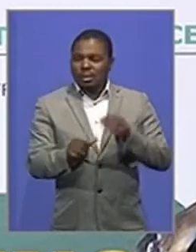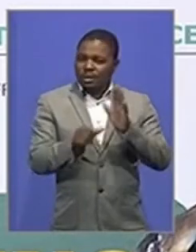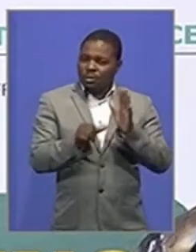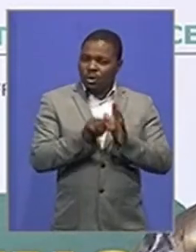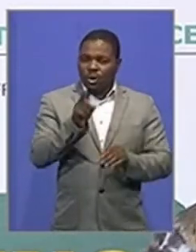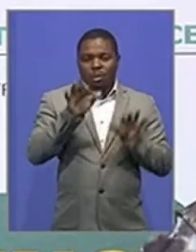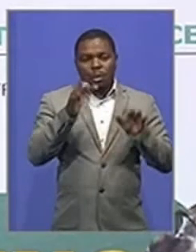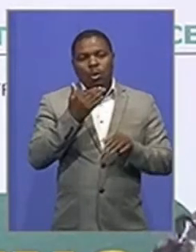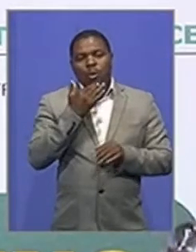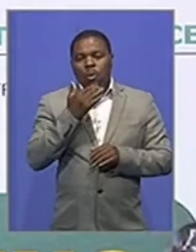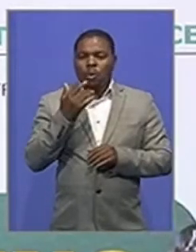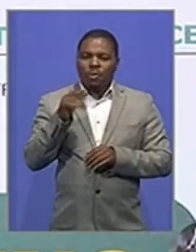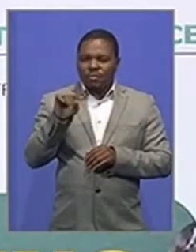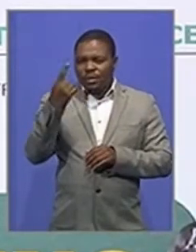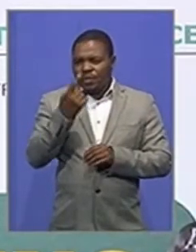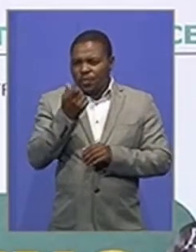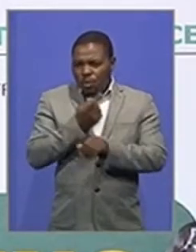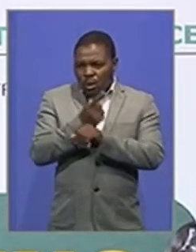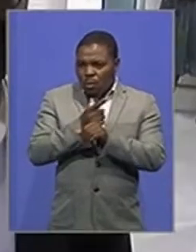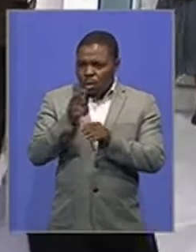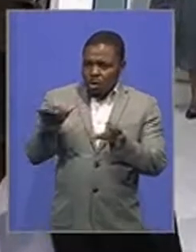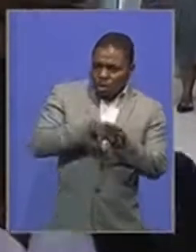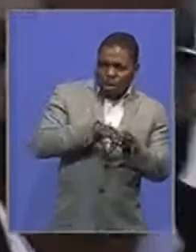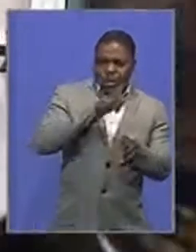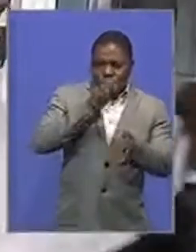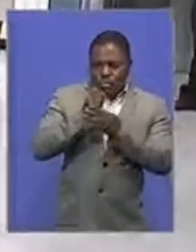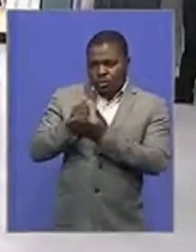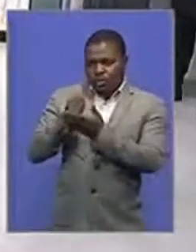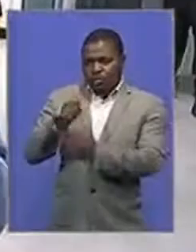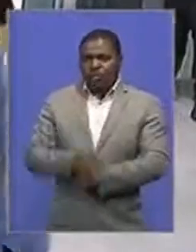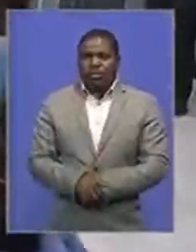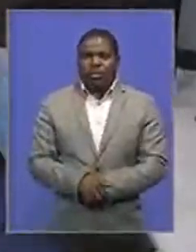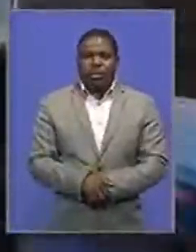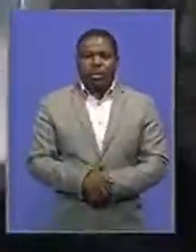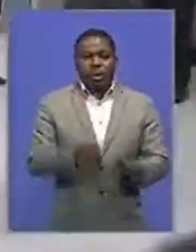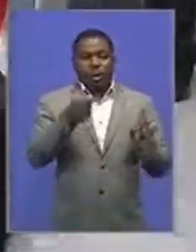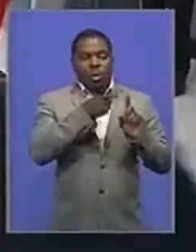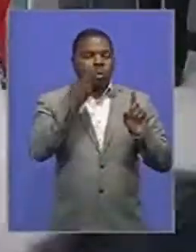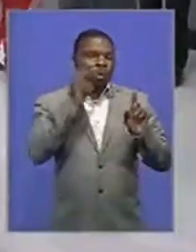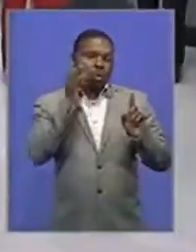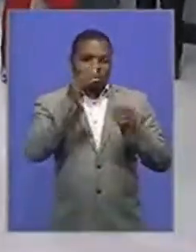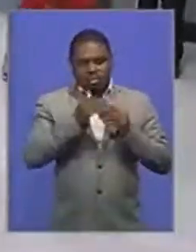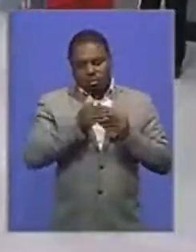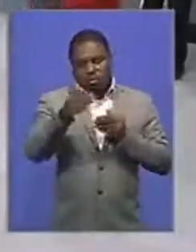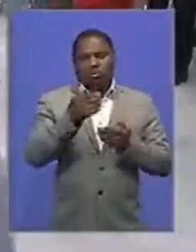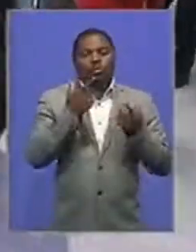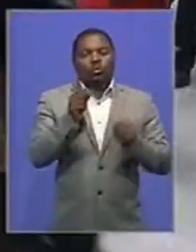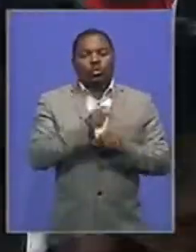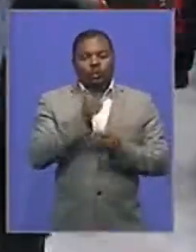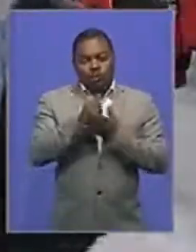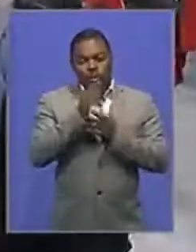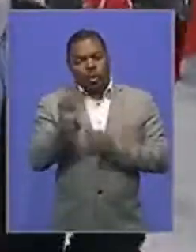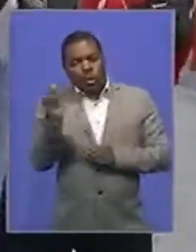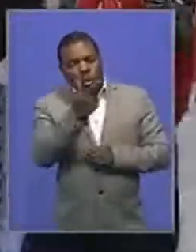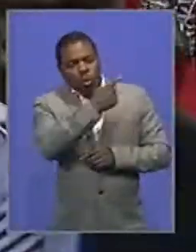the people on the first few hours of their admission. Ngaka Mkhize o re o tla tswela pele letsholong la hae la ho lekola maemo